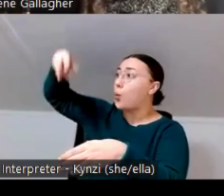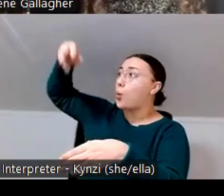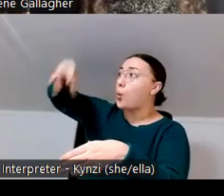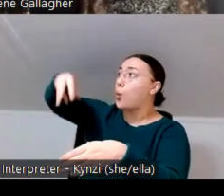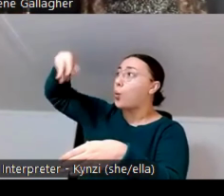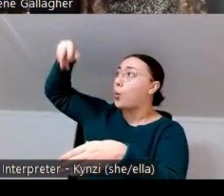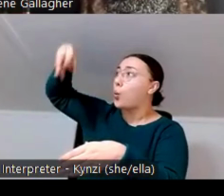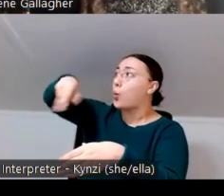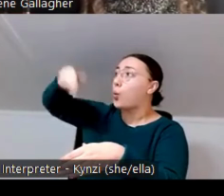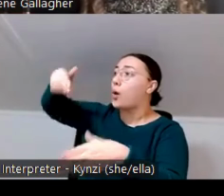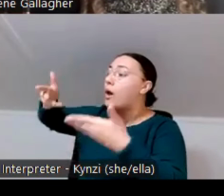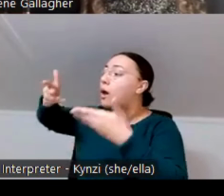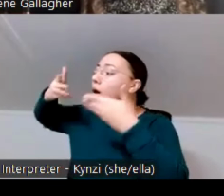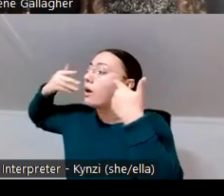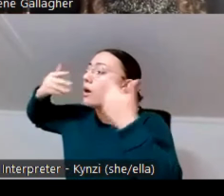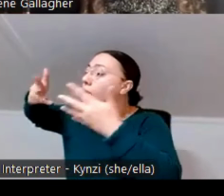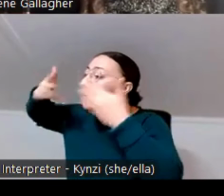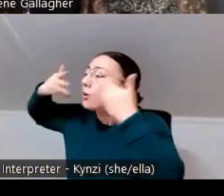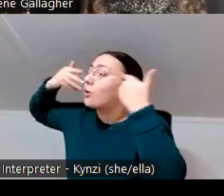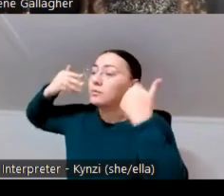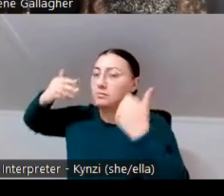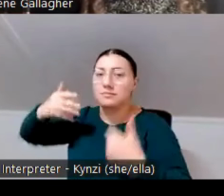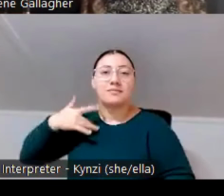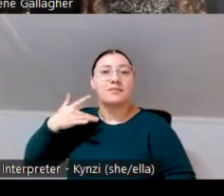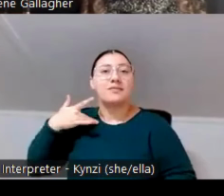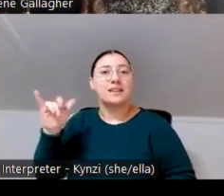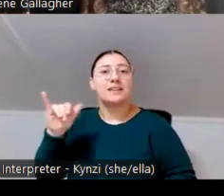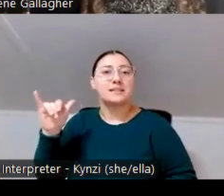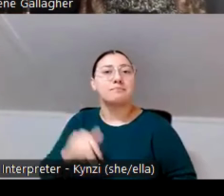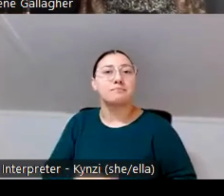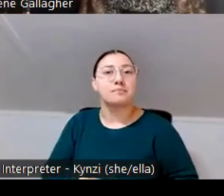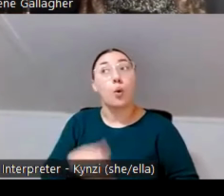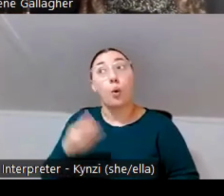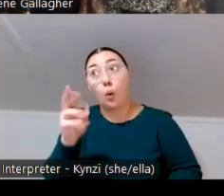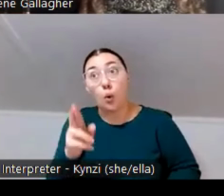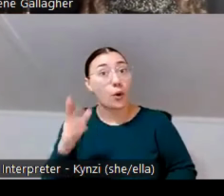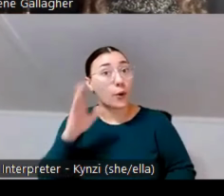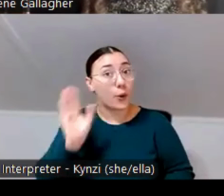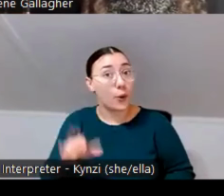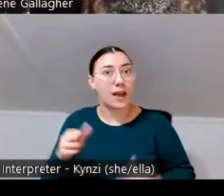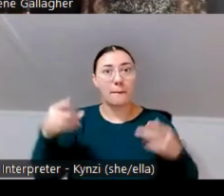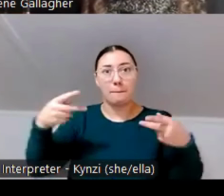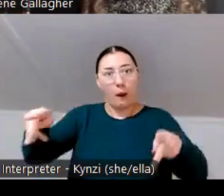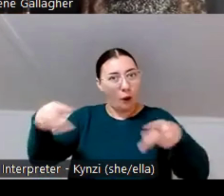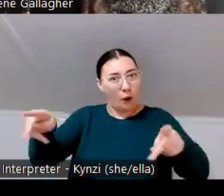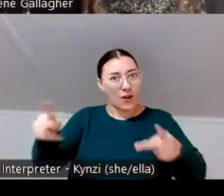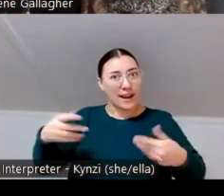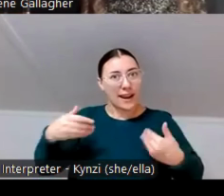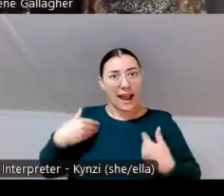Or maybe you've seen a fog machine at a birthday party or on Halloween.